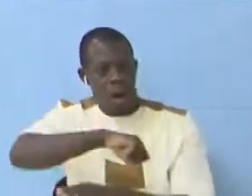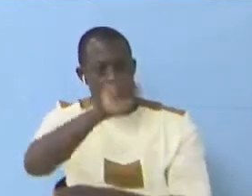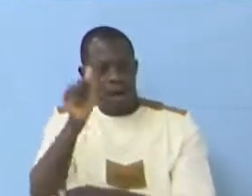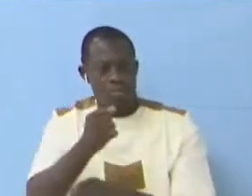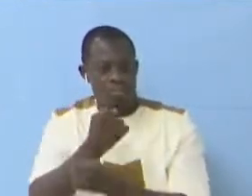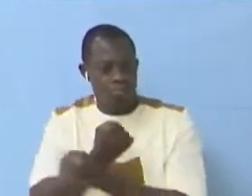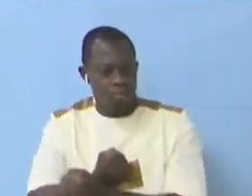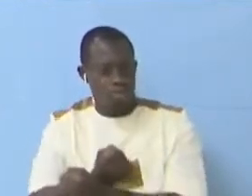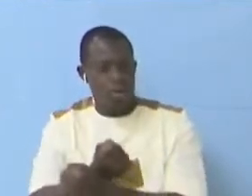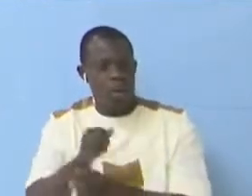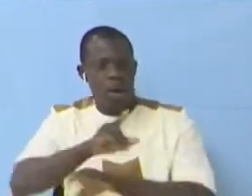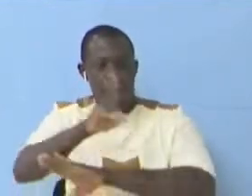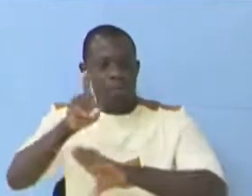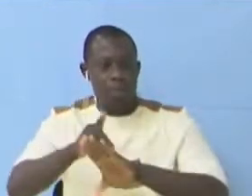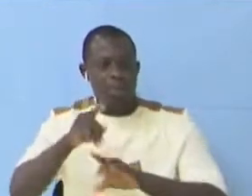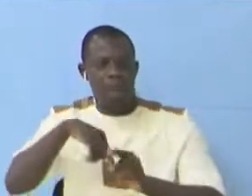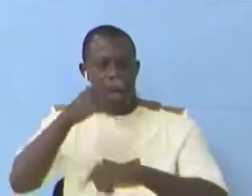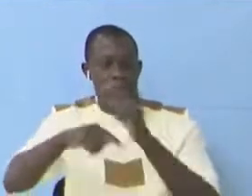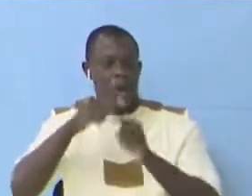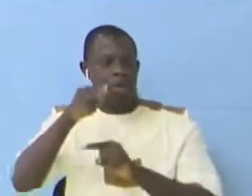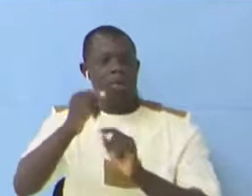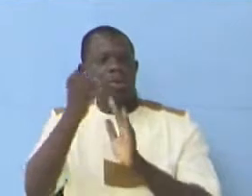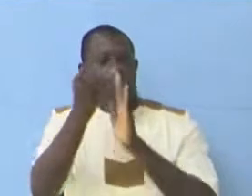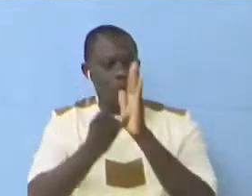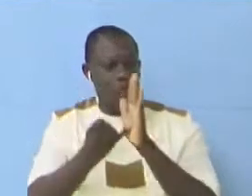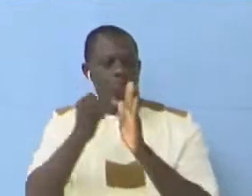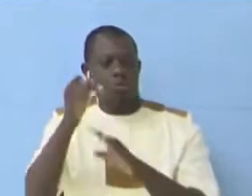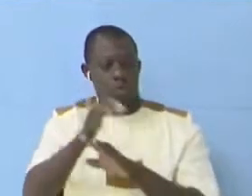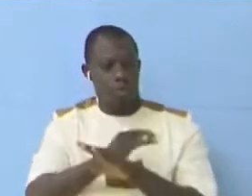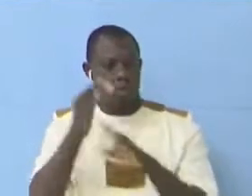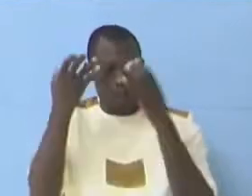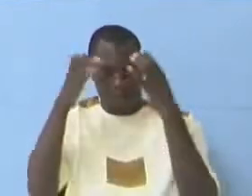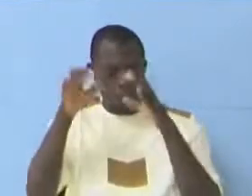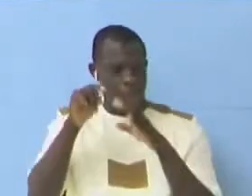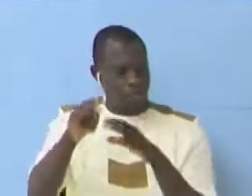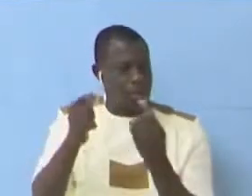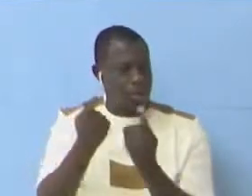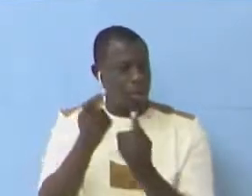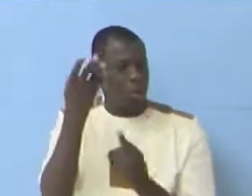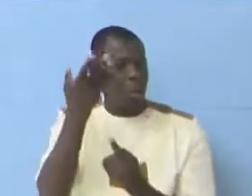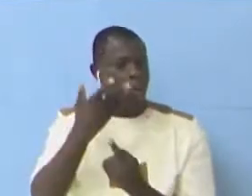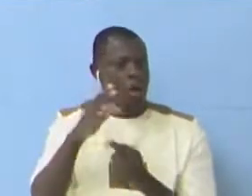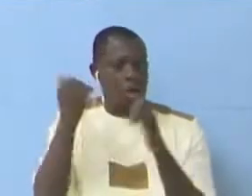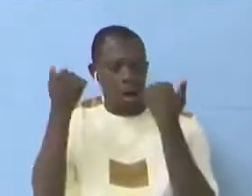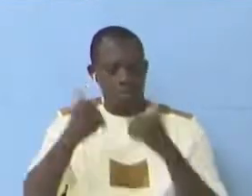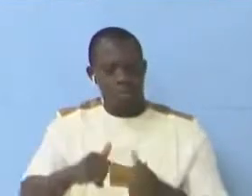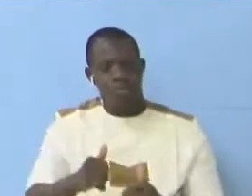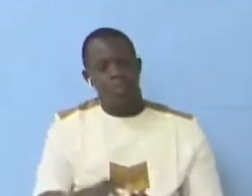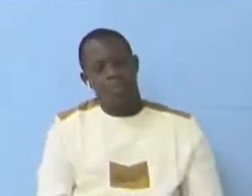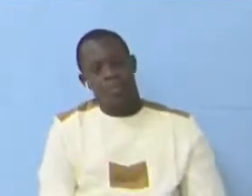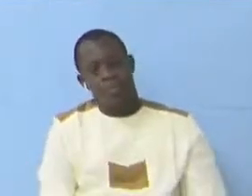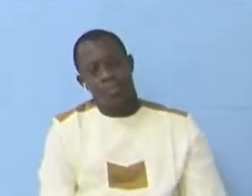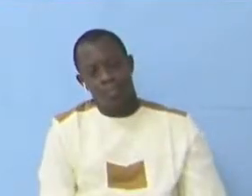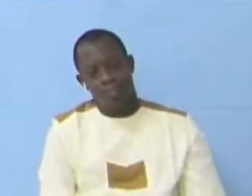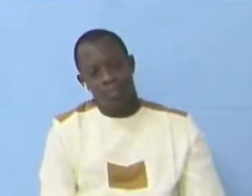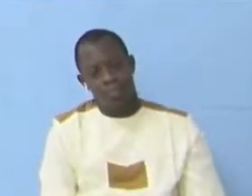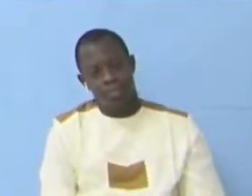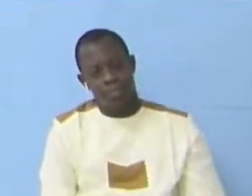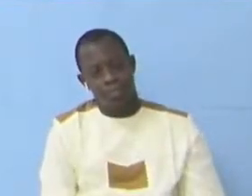regarding the same issue. bokk na ci sax yow mii jàpp biñ la jàppoon ci mbir moomu nga xam ne moo xewoon